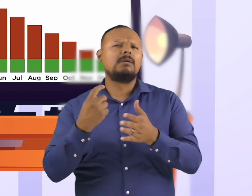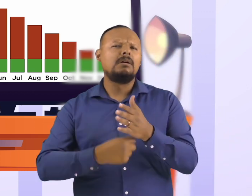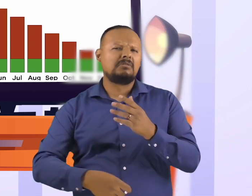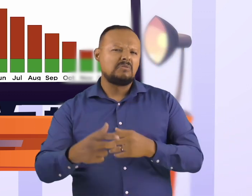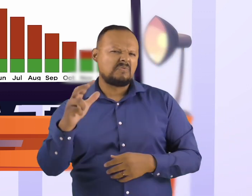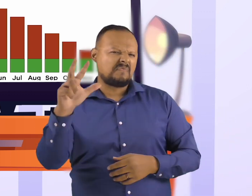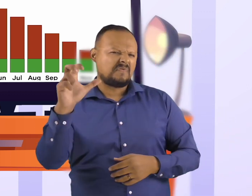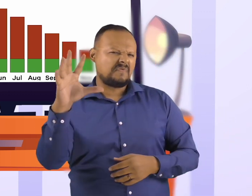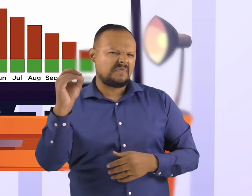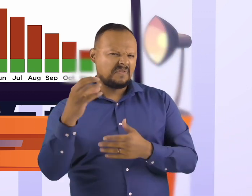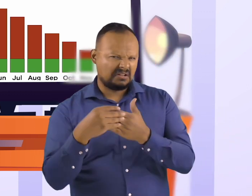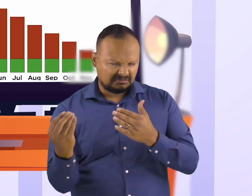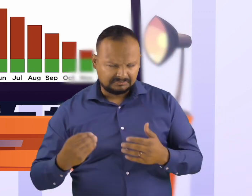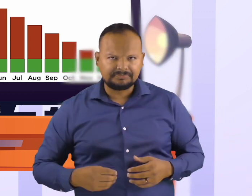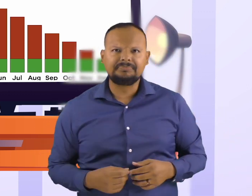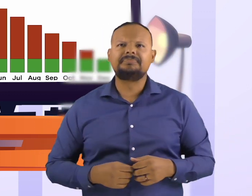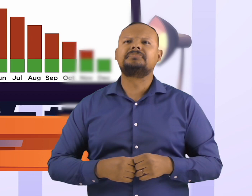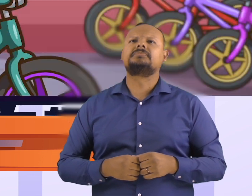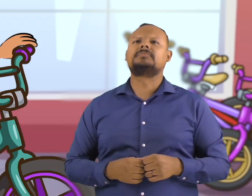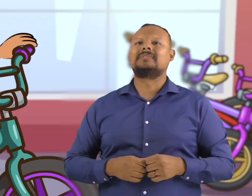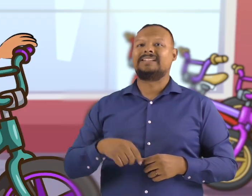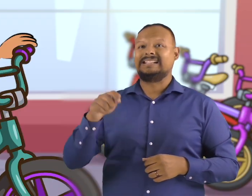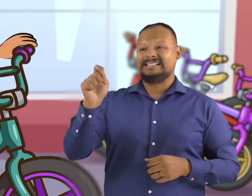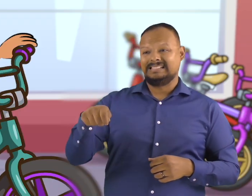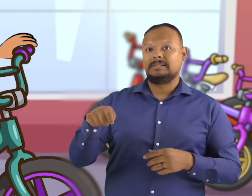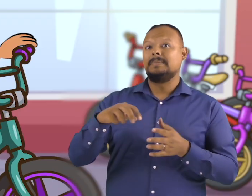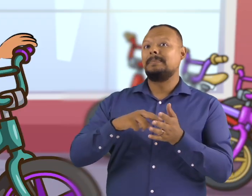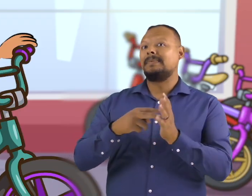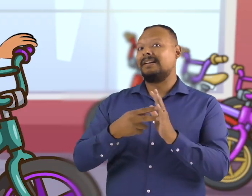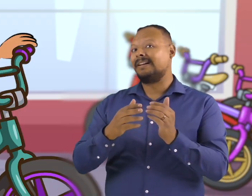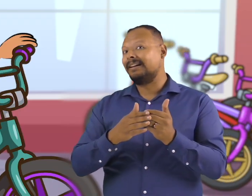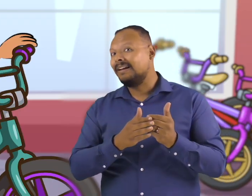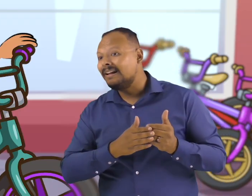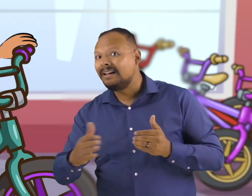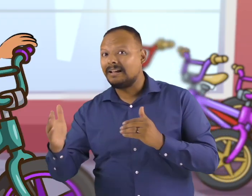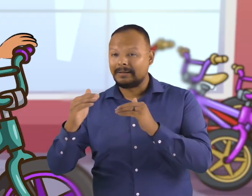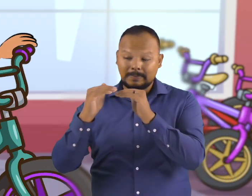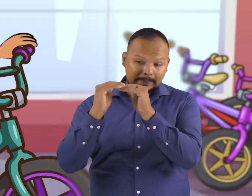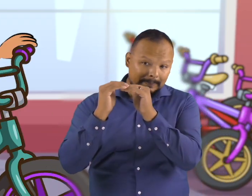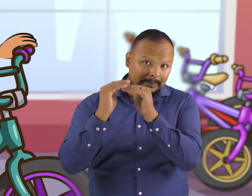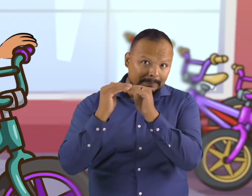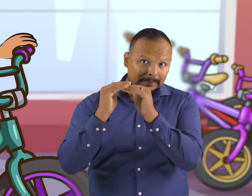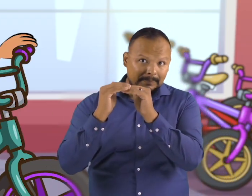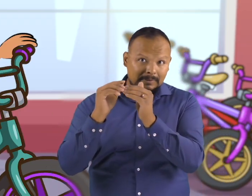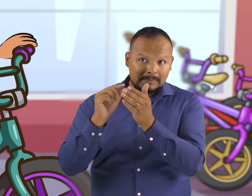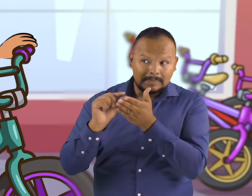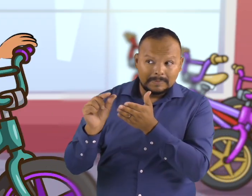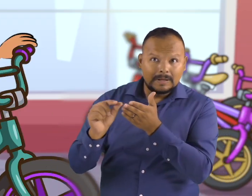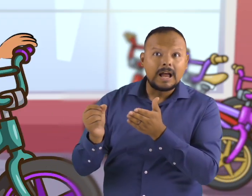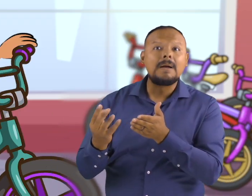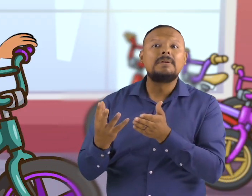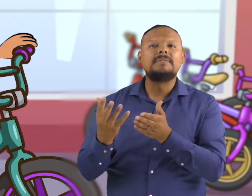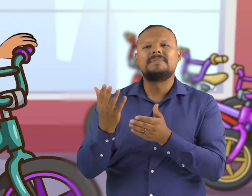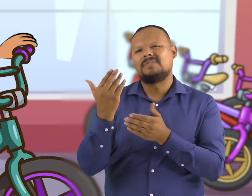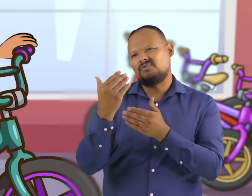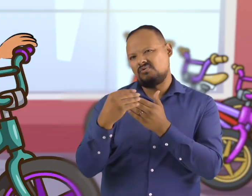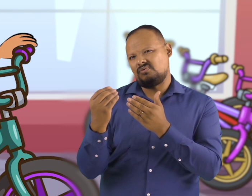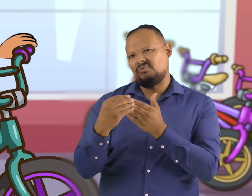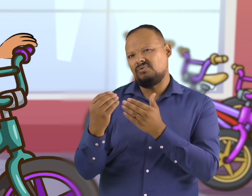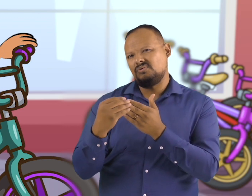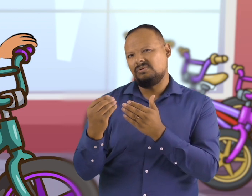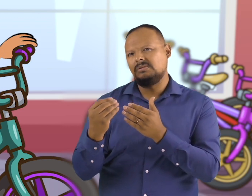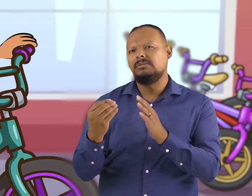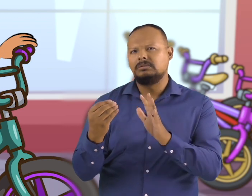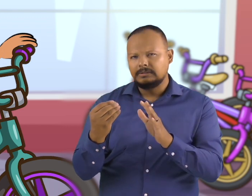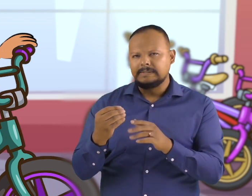the balance is paid down to zero sounds pretty reasonable right but wait we don't have all the